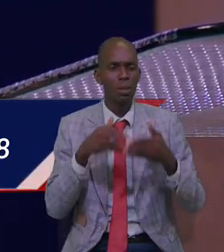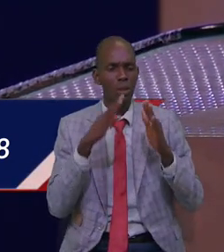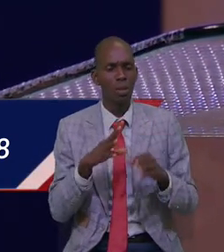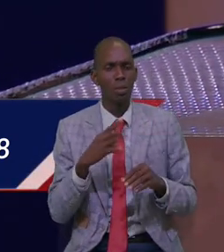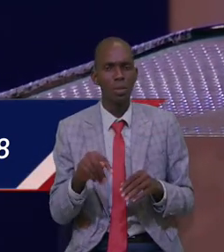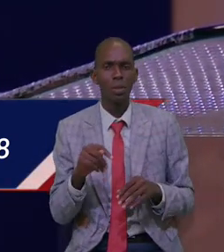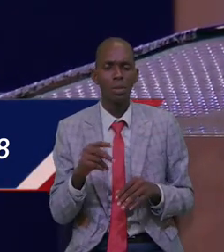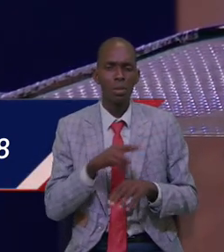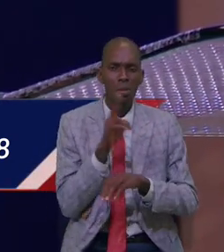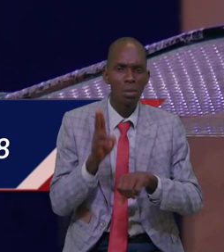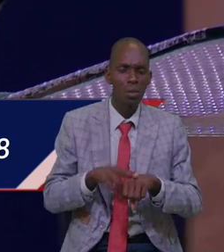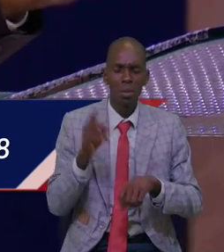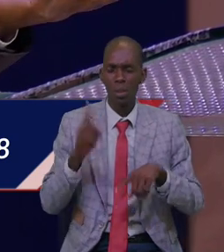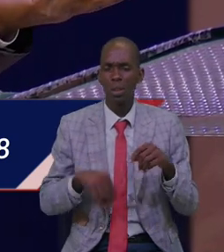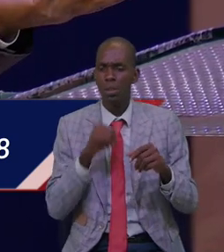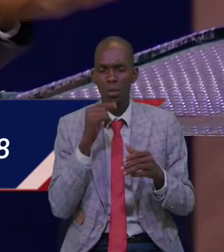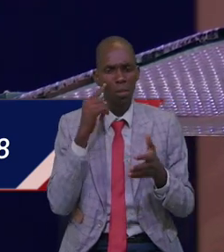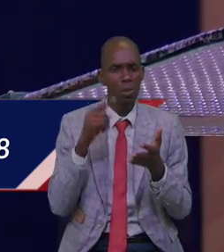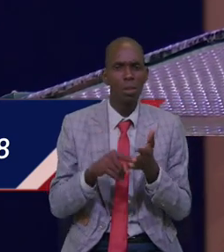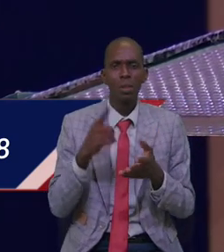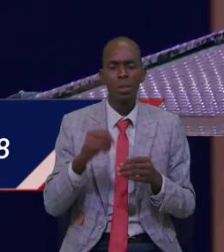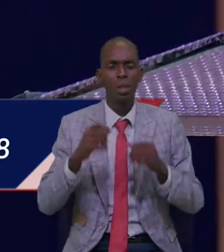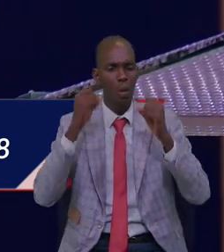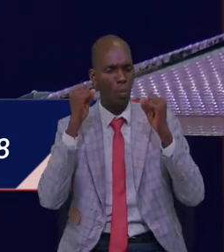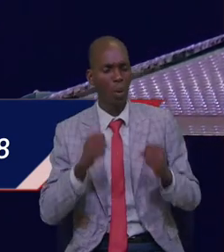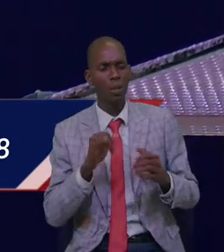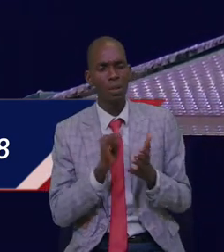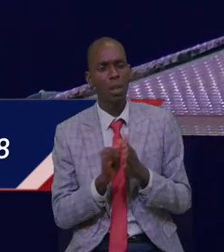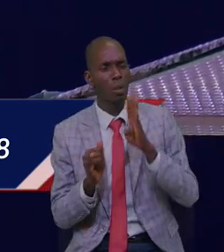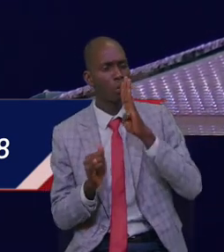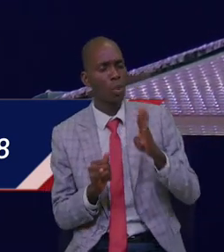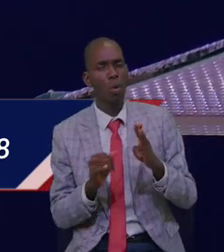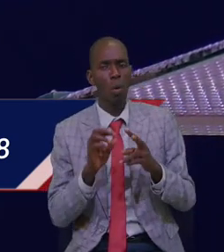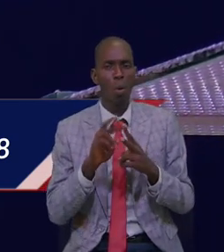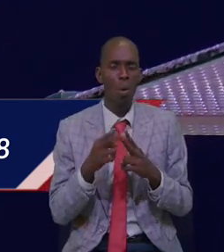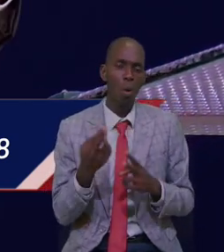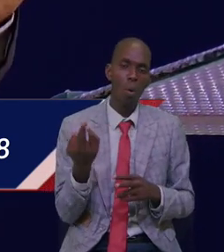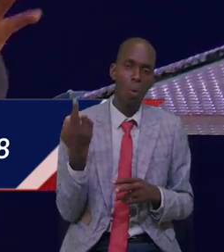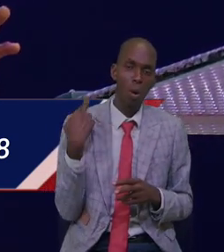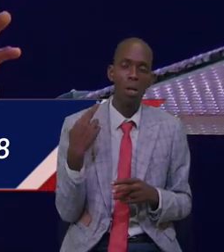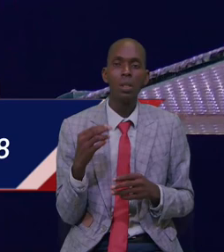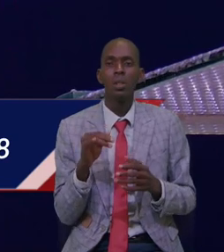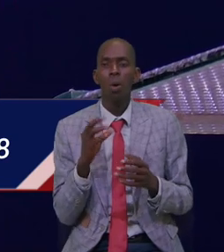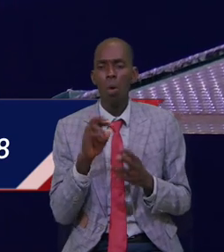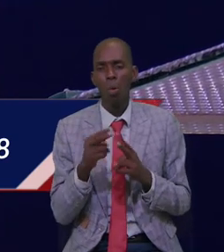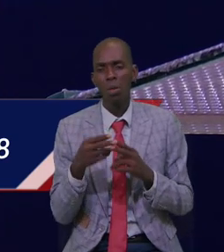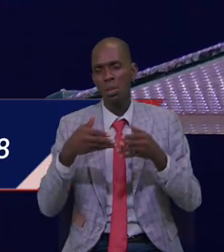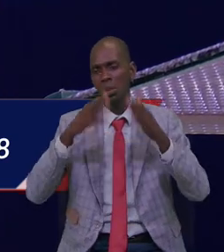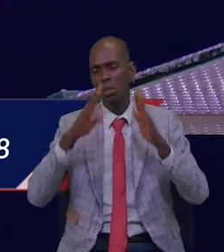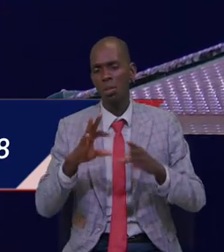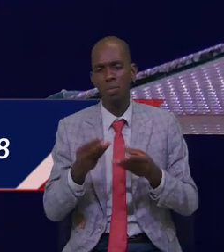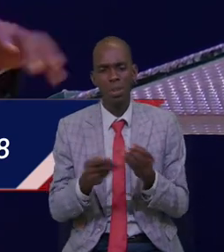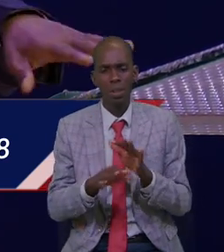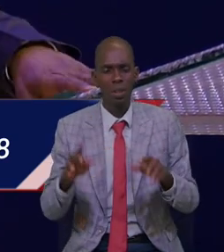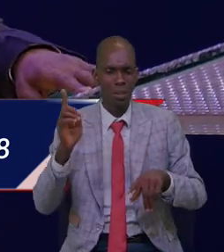The powers that be, the powers that were, and the leaders of the land, they